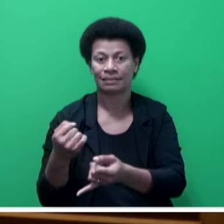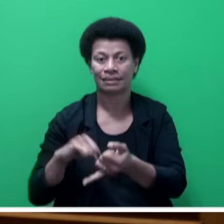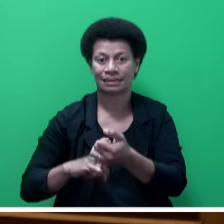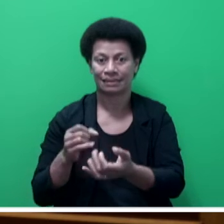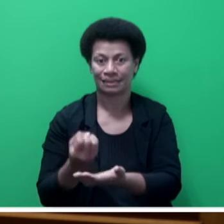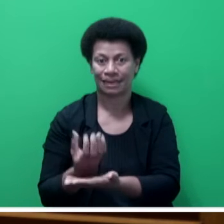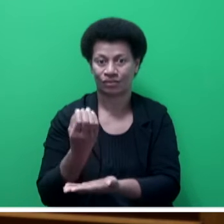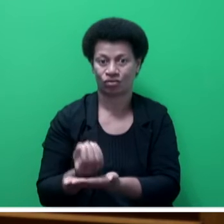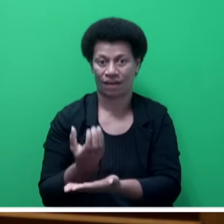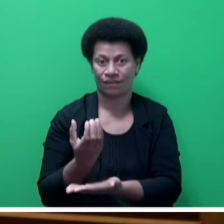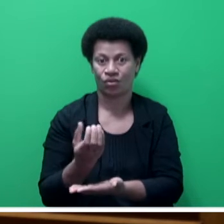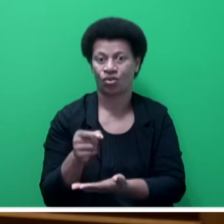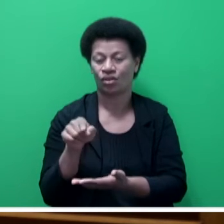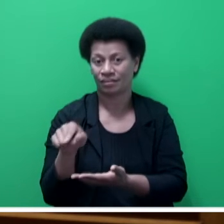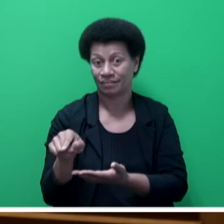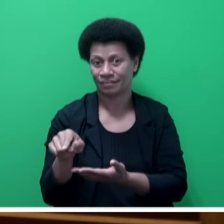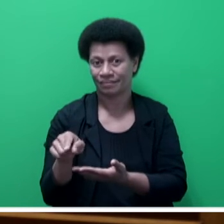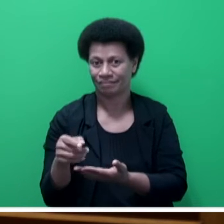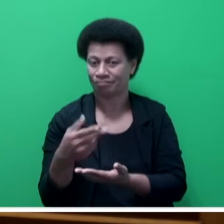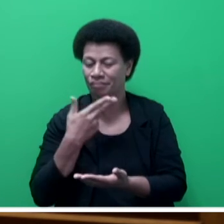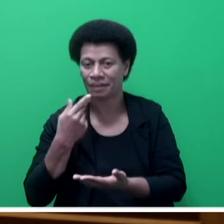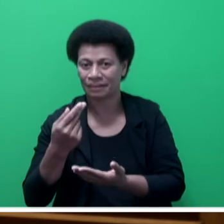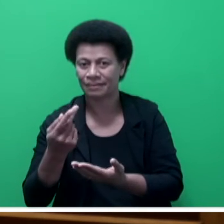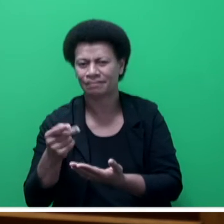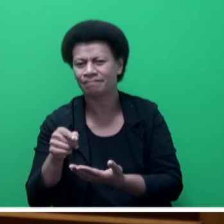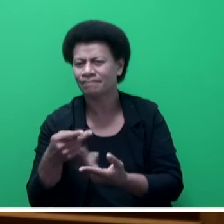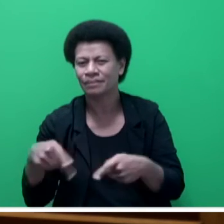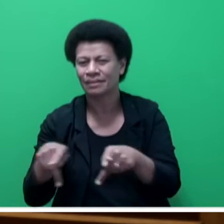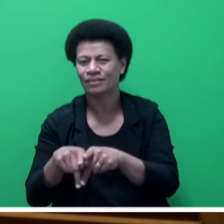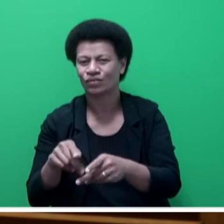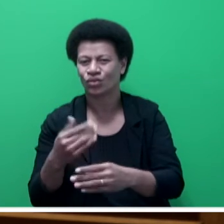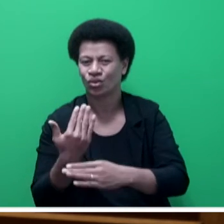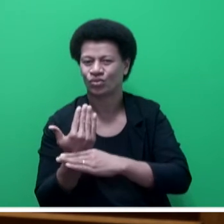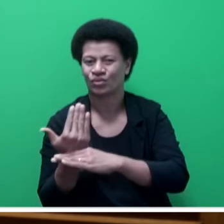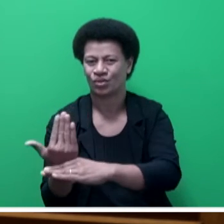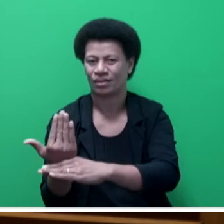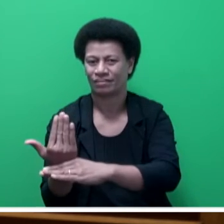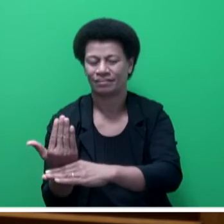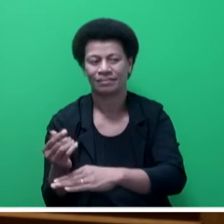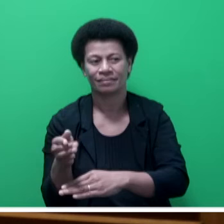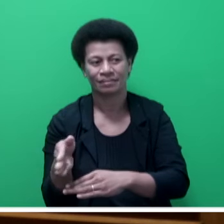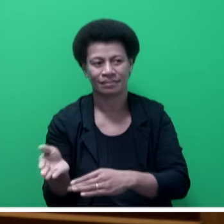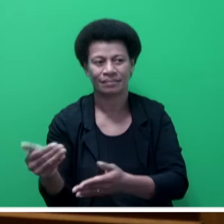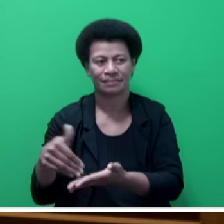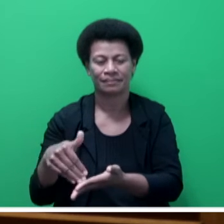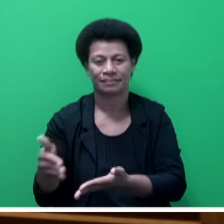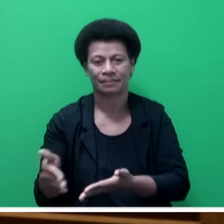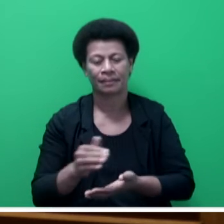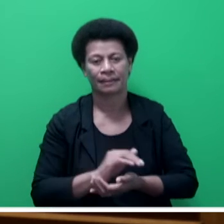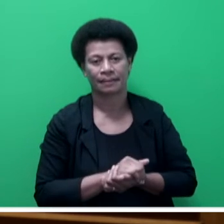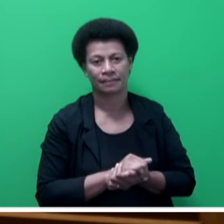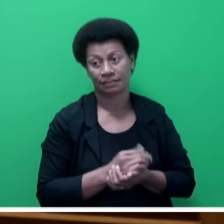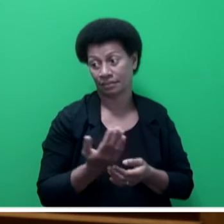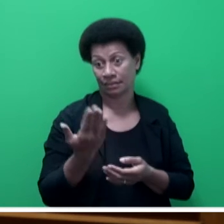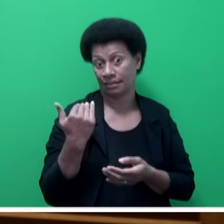is a wonderful destination for yachties. Mr. Speaker, I had mentioned in August in the House the last time they continue